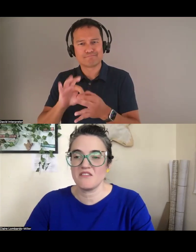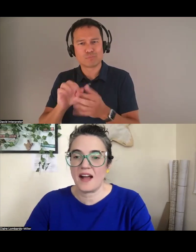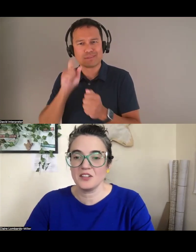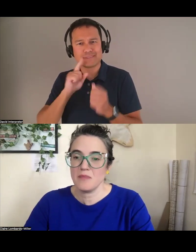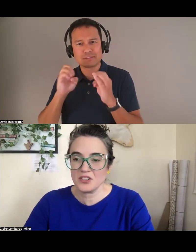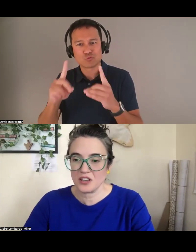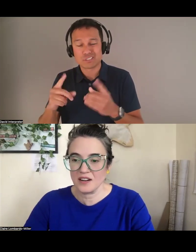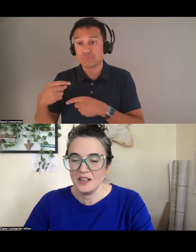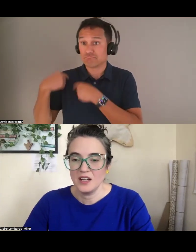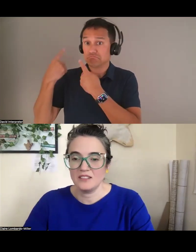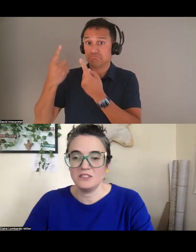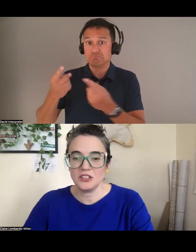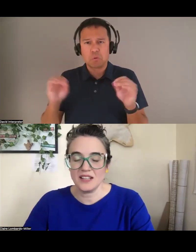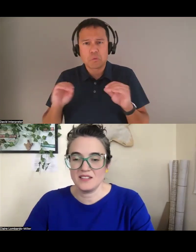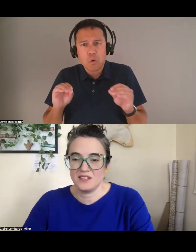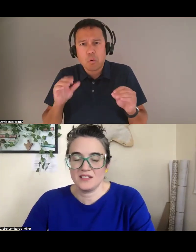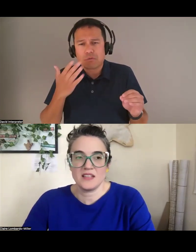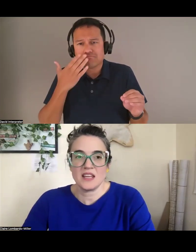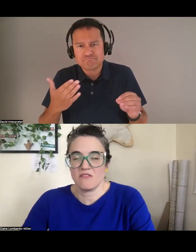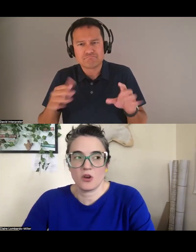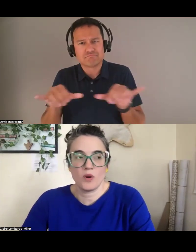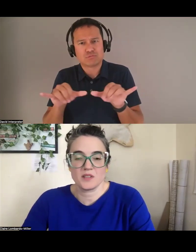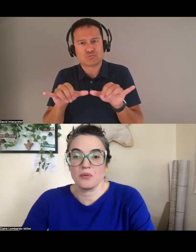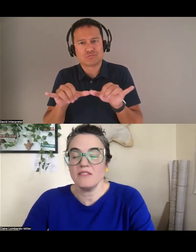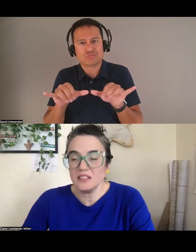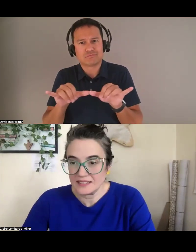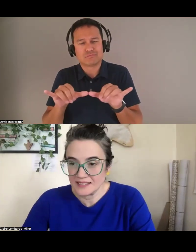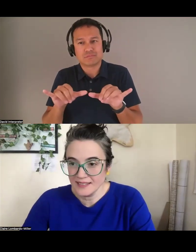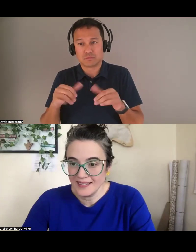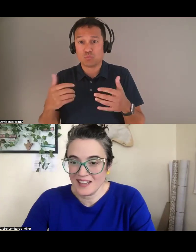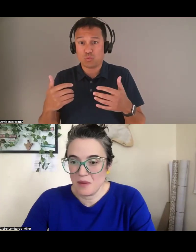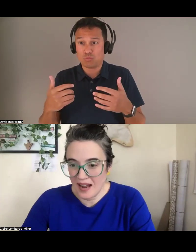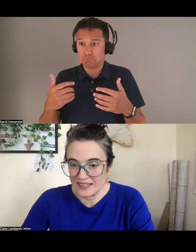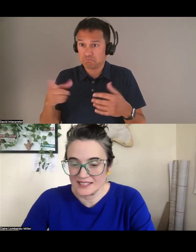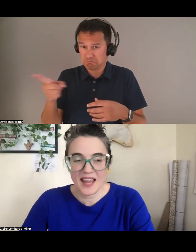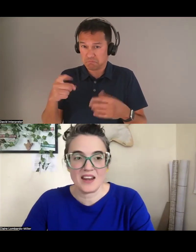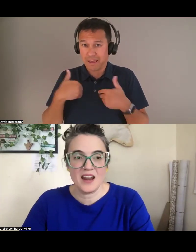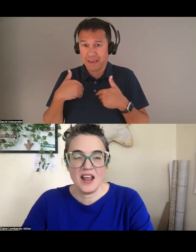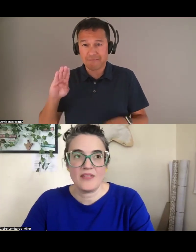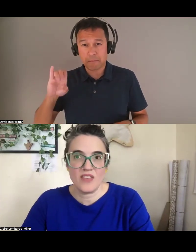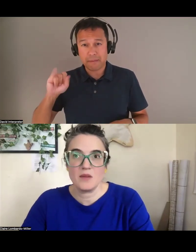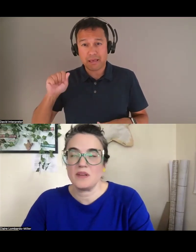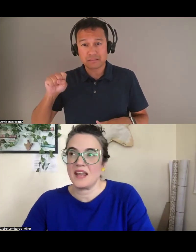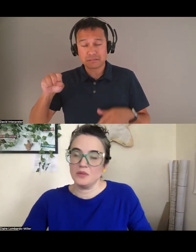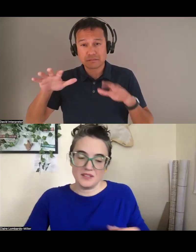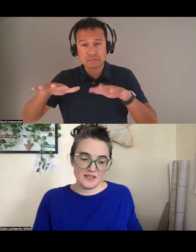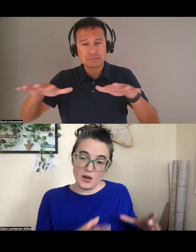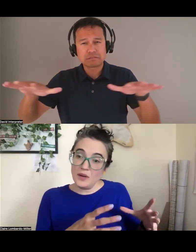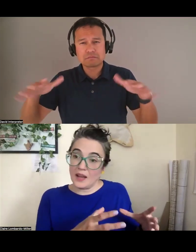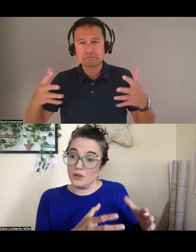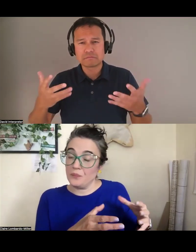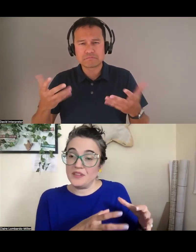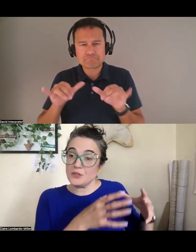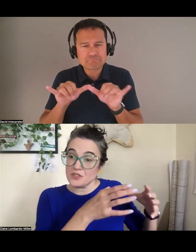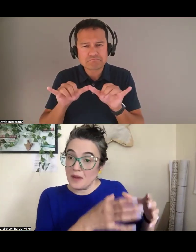wasn't a valid measure of looking to see if there was a prevalence in bias and then being able to say,